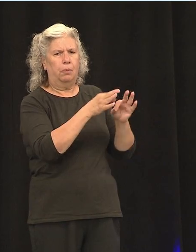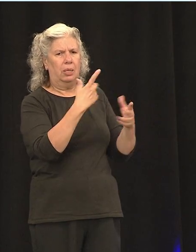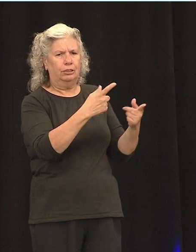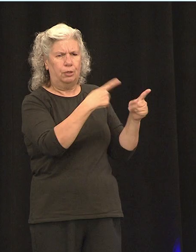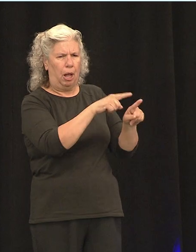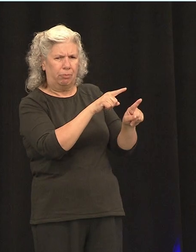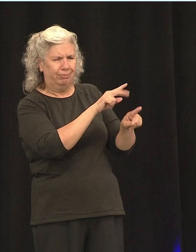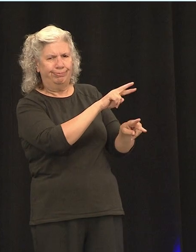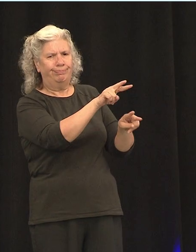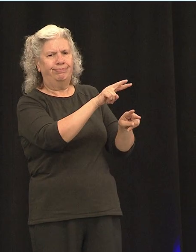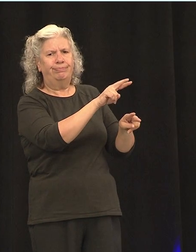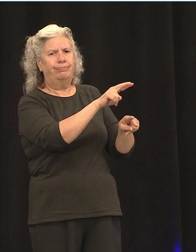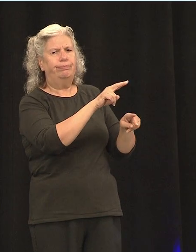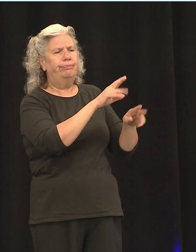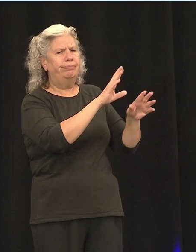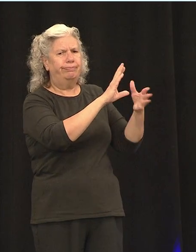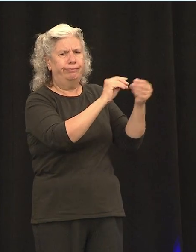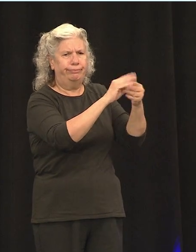than I could, honestly.